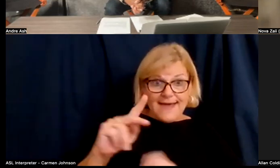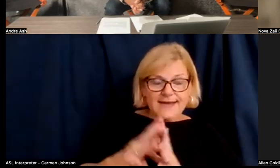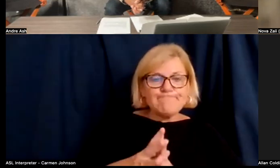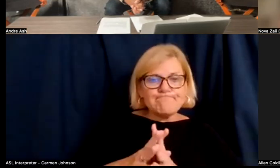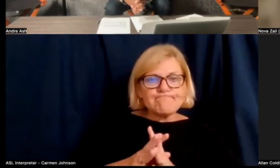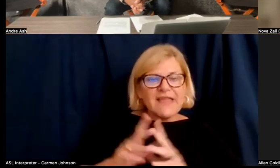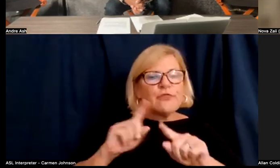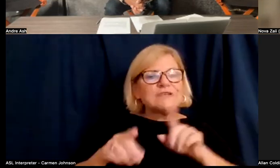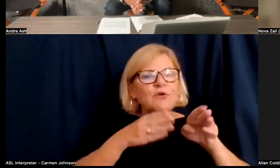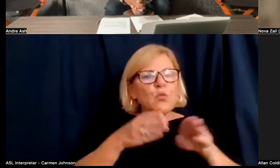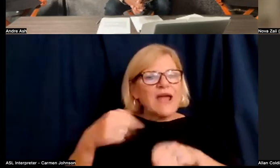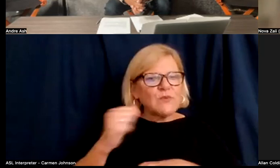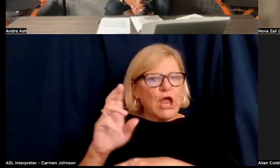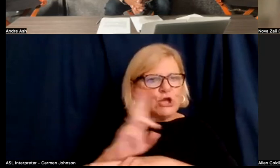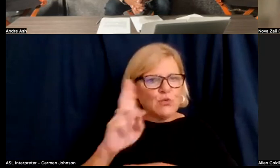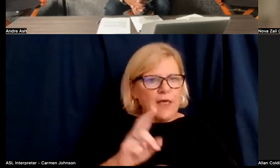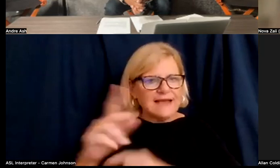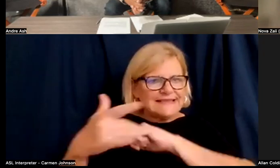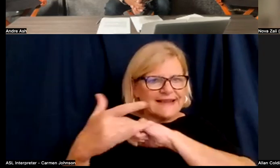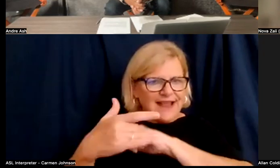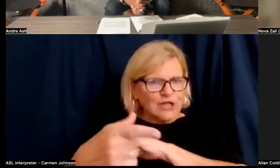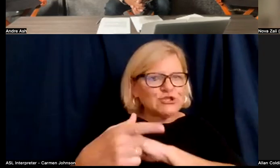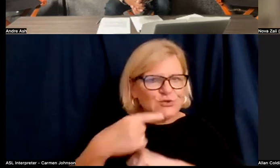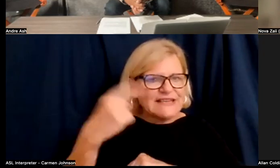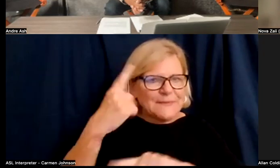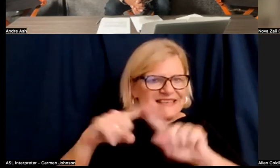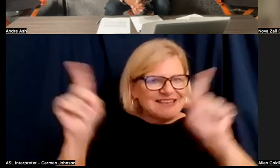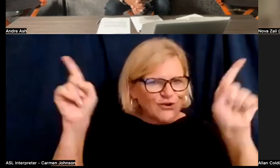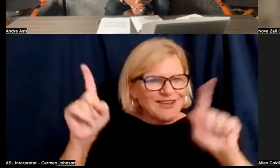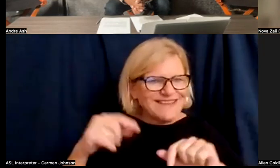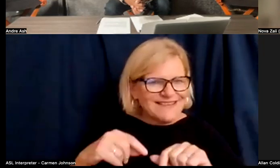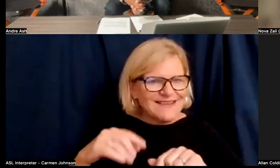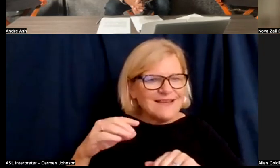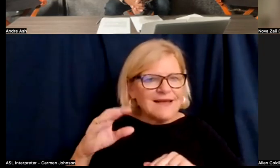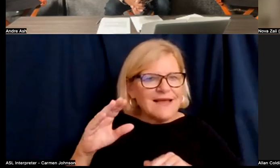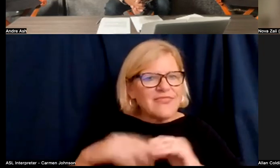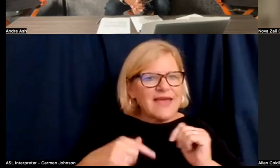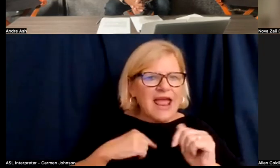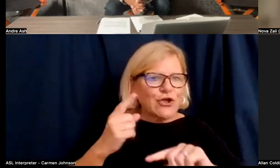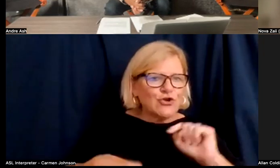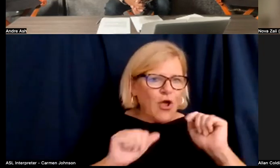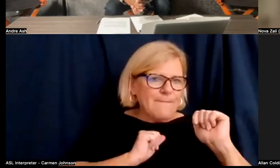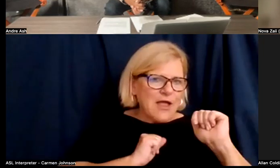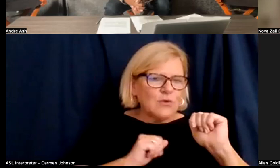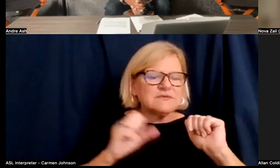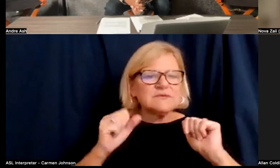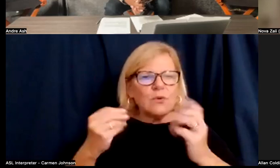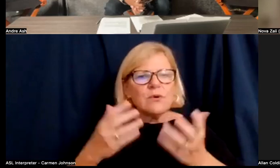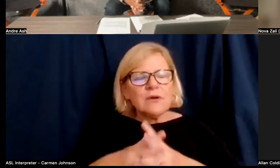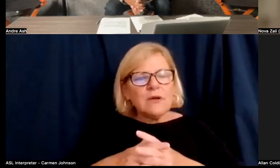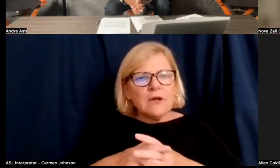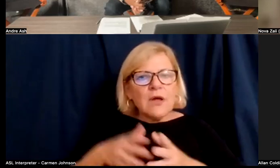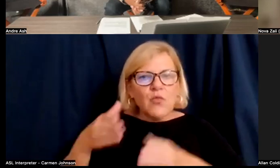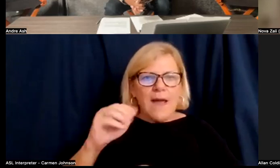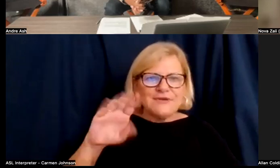are different ways that we can utilize the technology to say something different than I wouldn't otherwise on my own. So the way